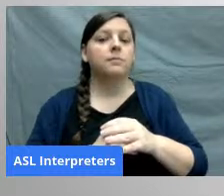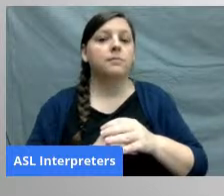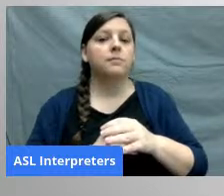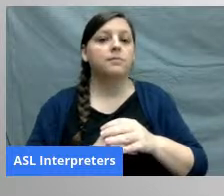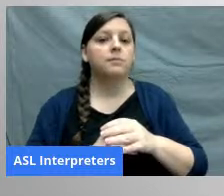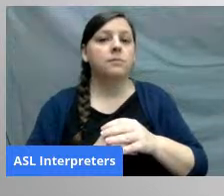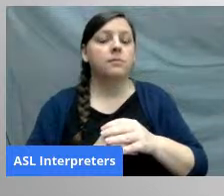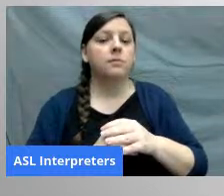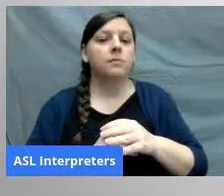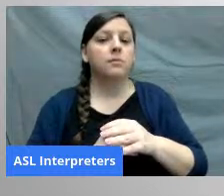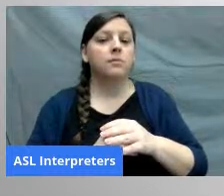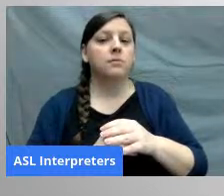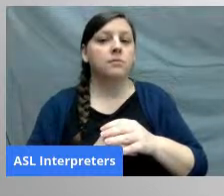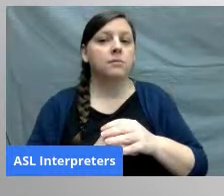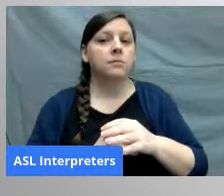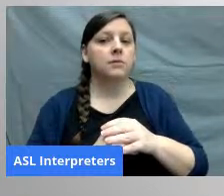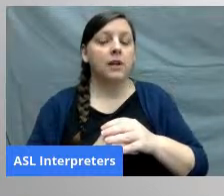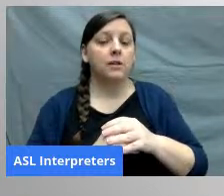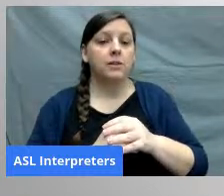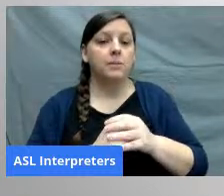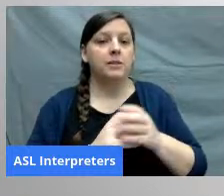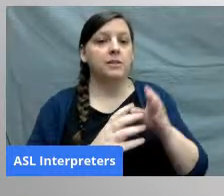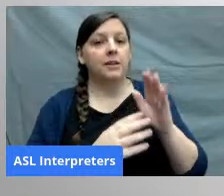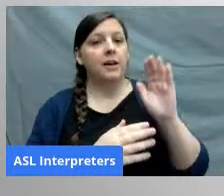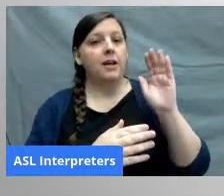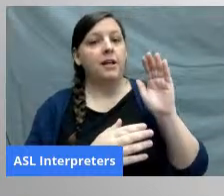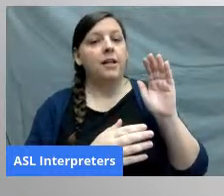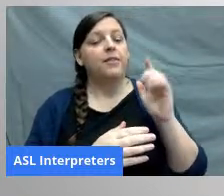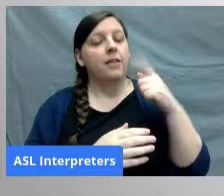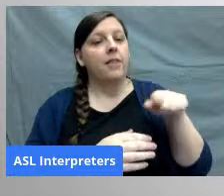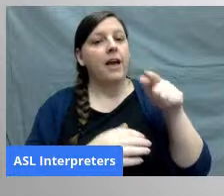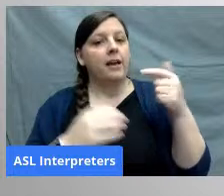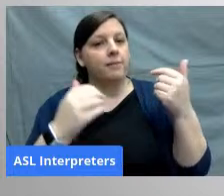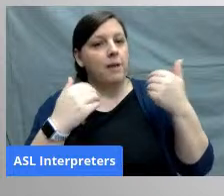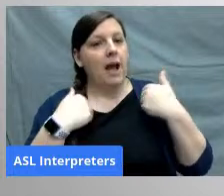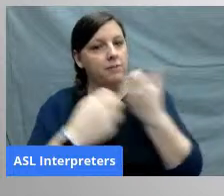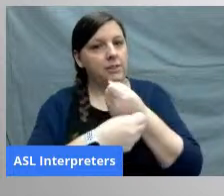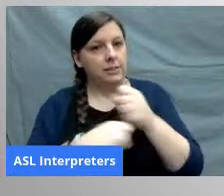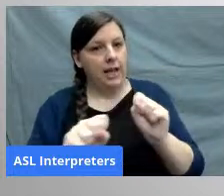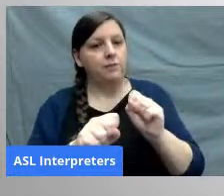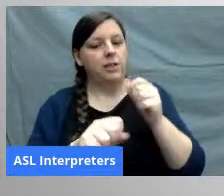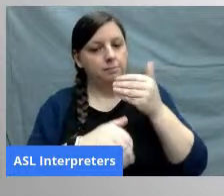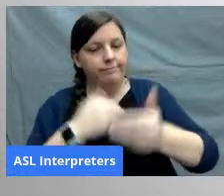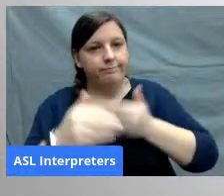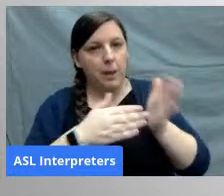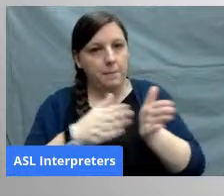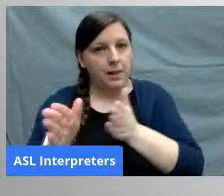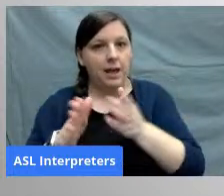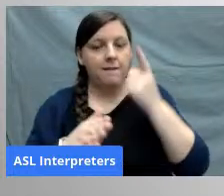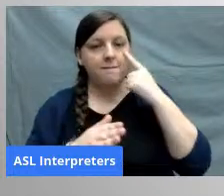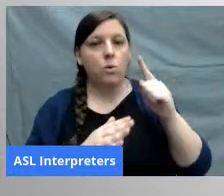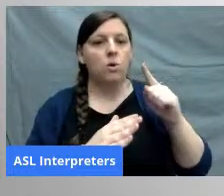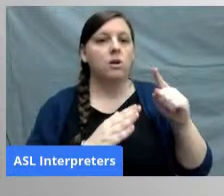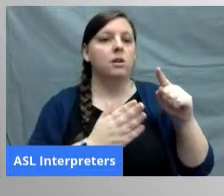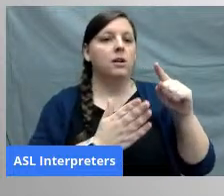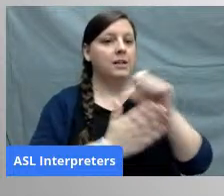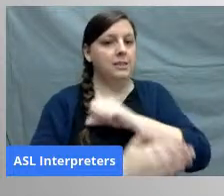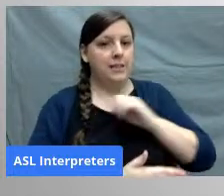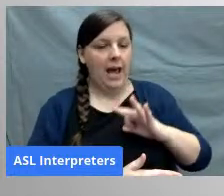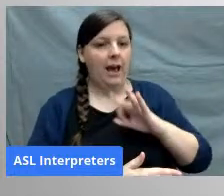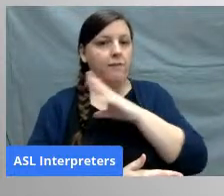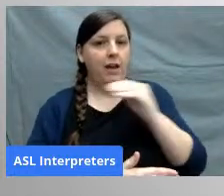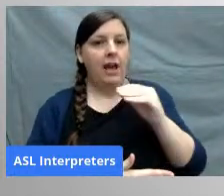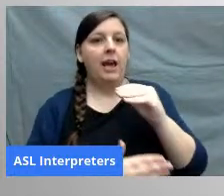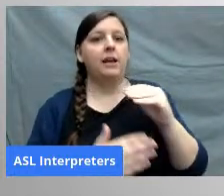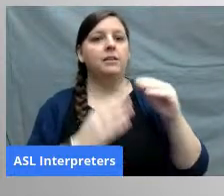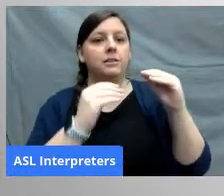profound and fragile student population. When we talk about the programming, it includes our adaptive population. It includes our